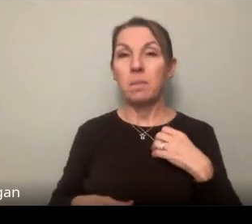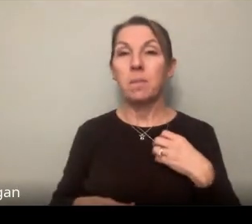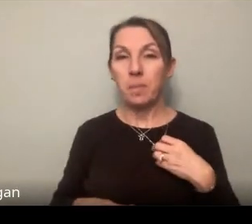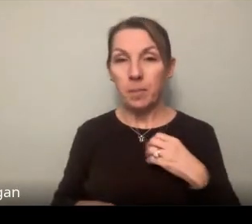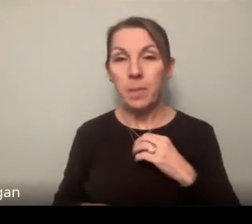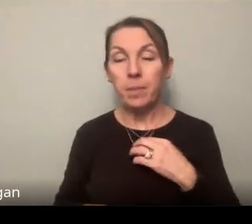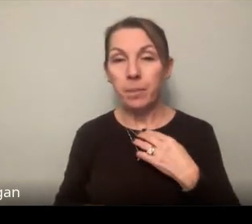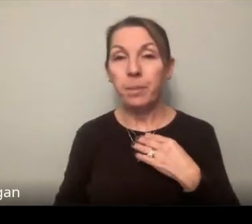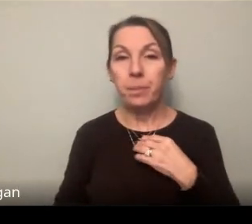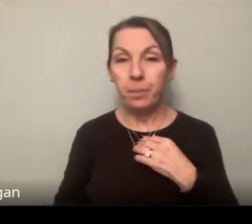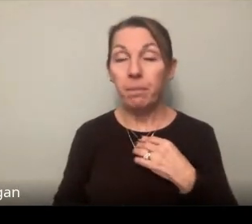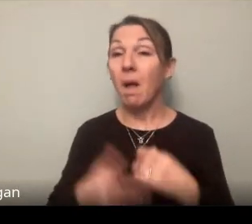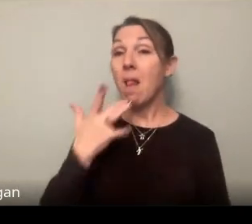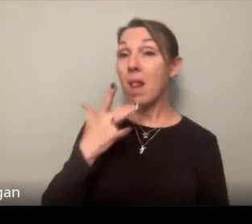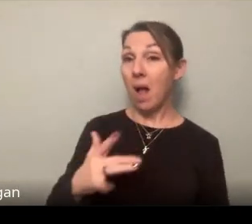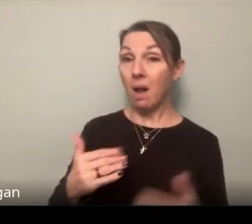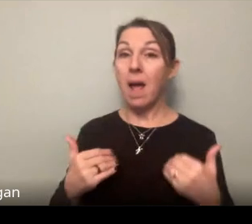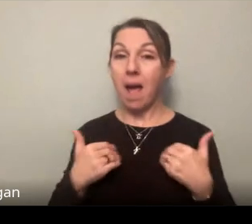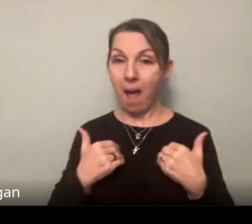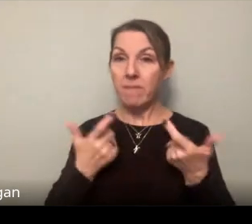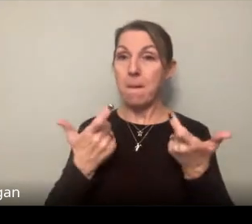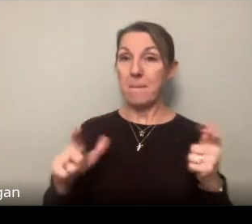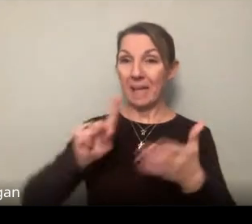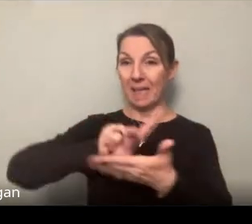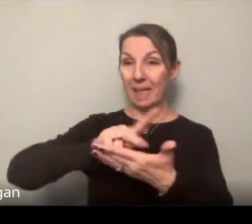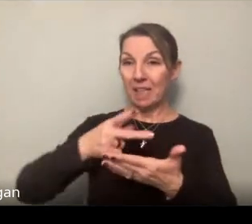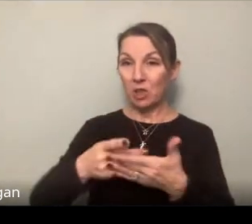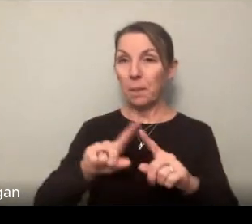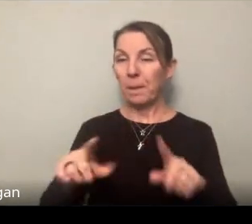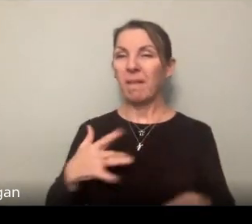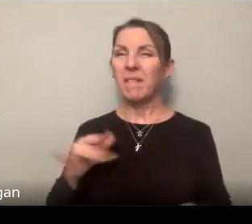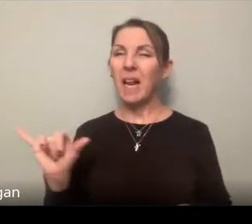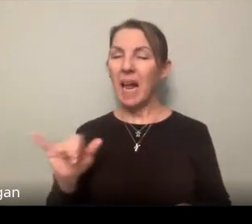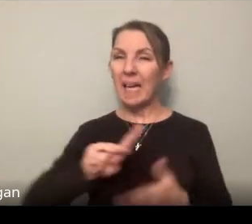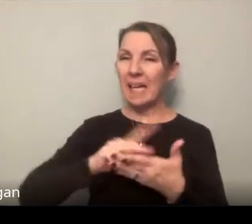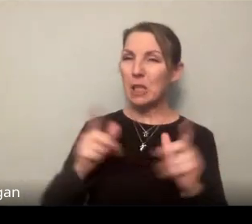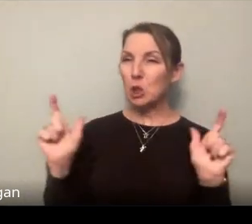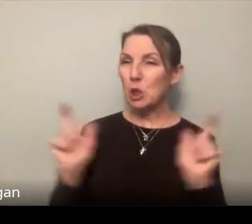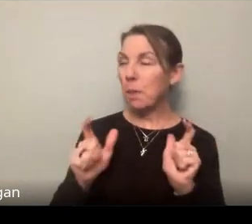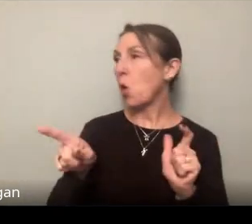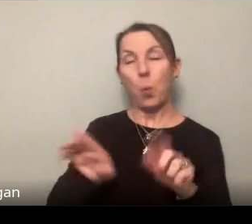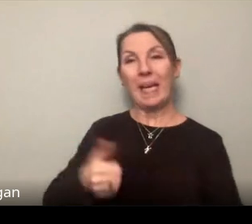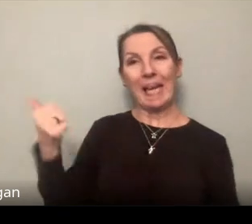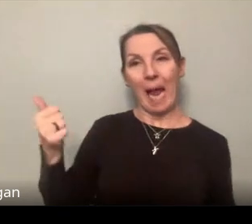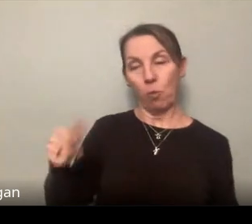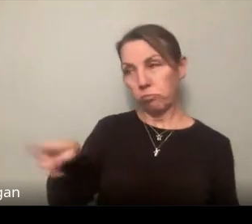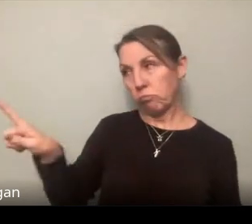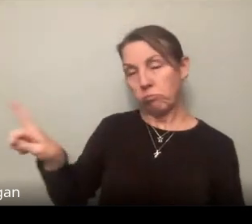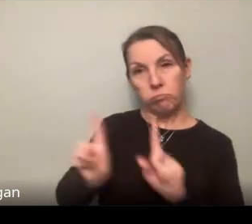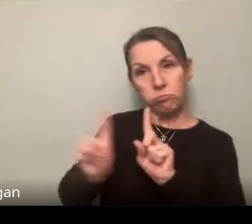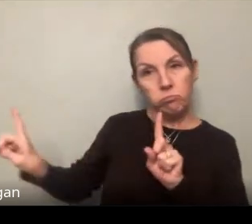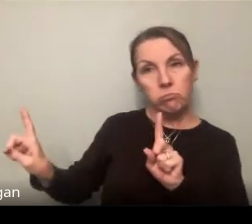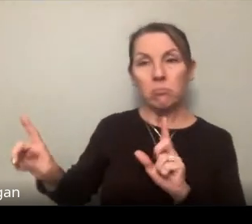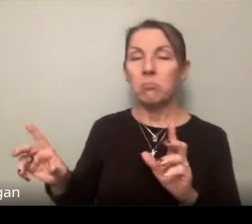Like luckily I have like a pretty big kitchen, but I feel like if my kitchen was smaller, I'd be like, oh my God, you go over here. But no, I